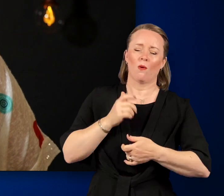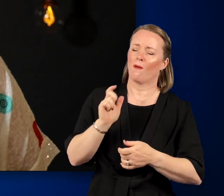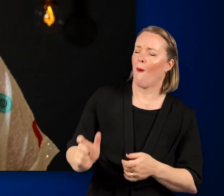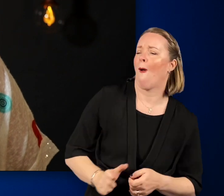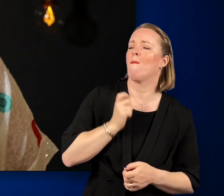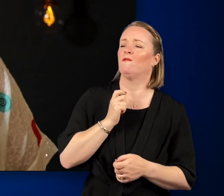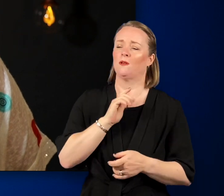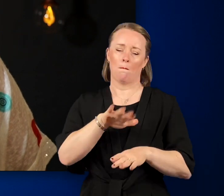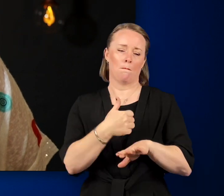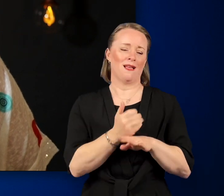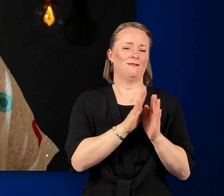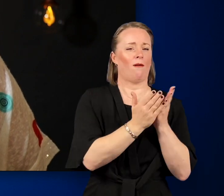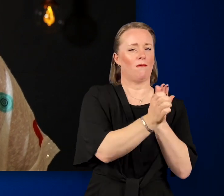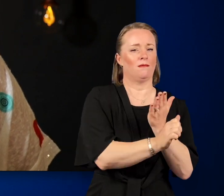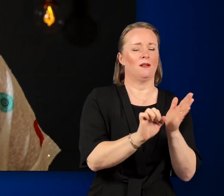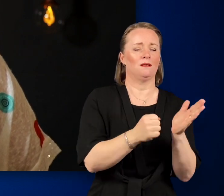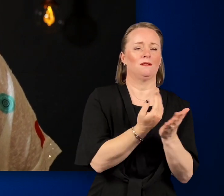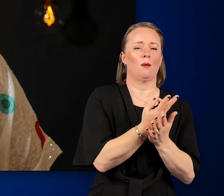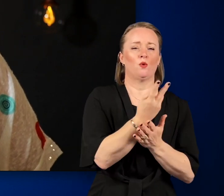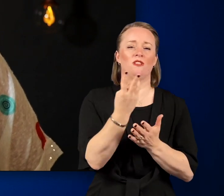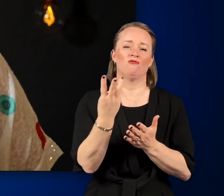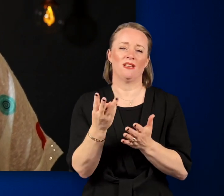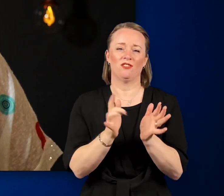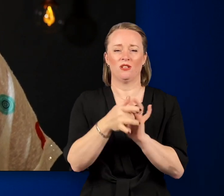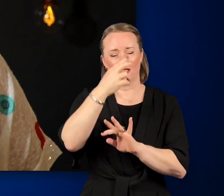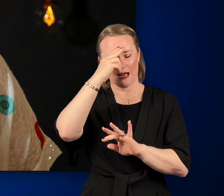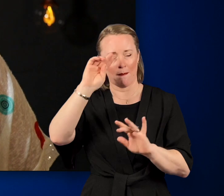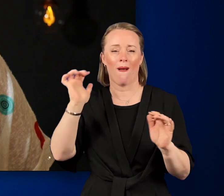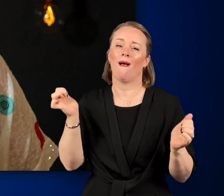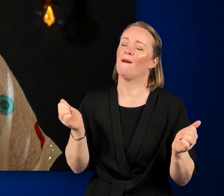23. In Jesus' name. Amen.